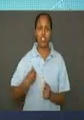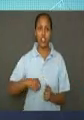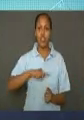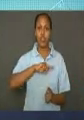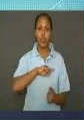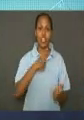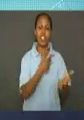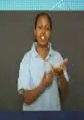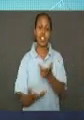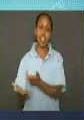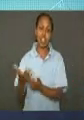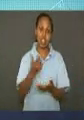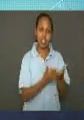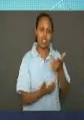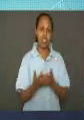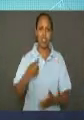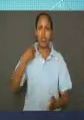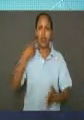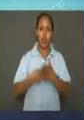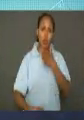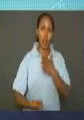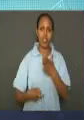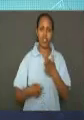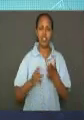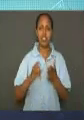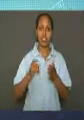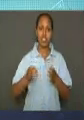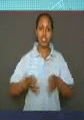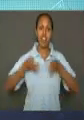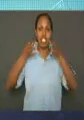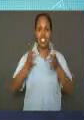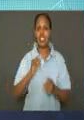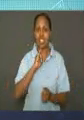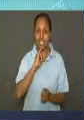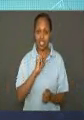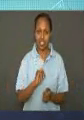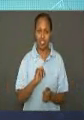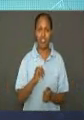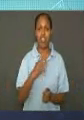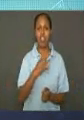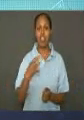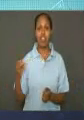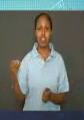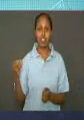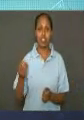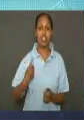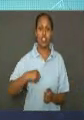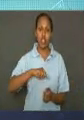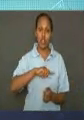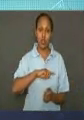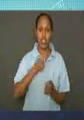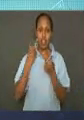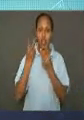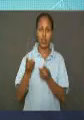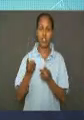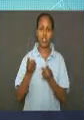We discussed what a transistor is, and we looked